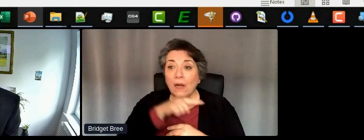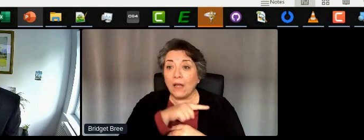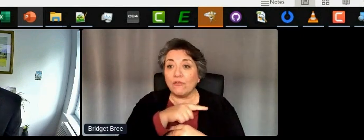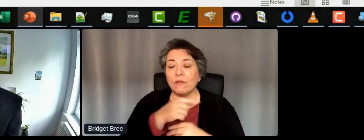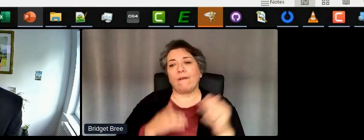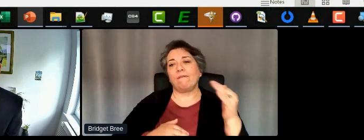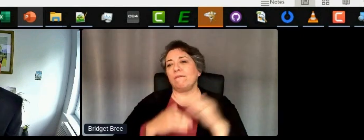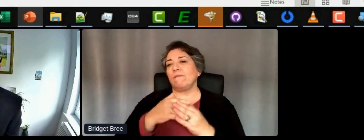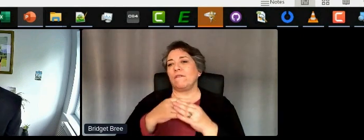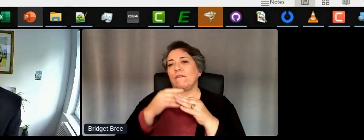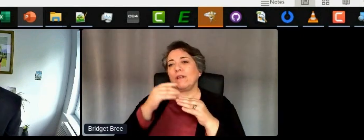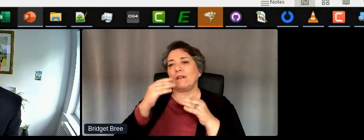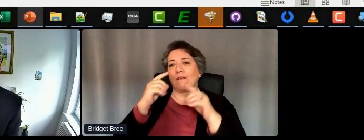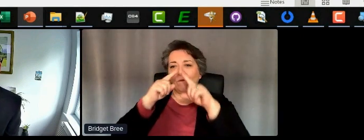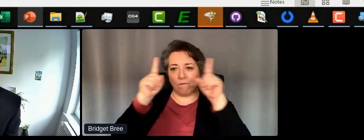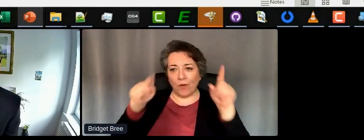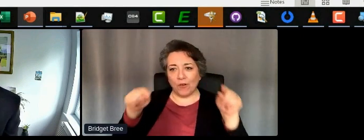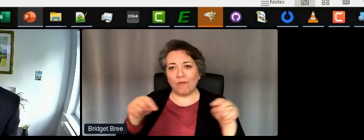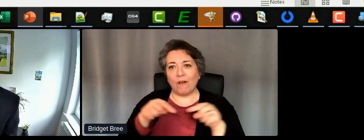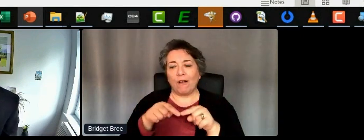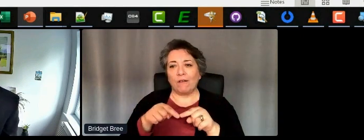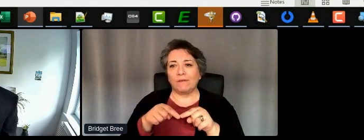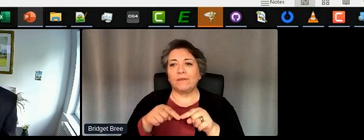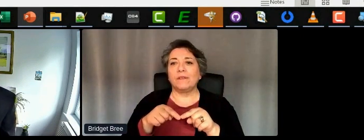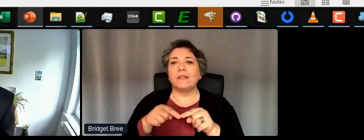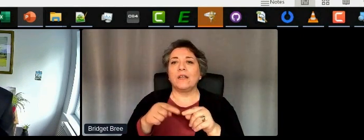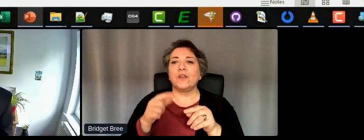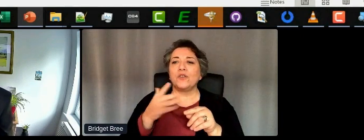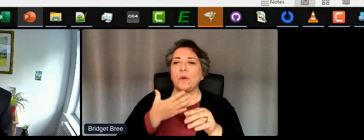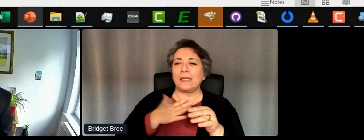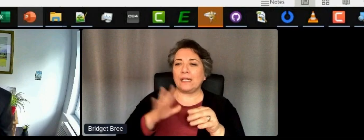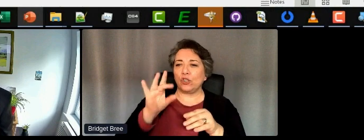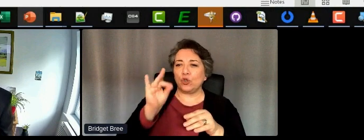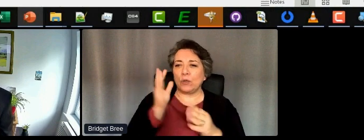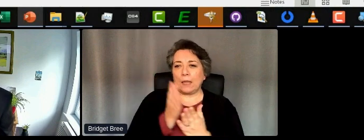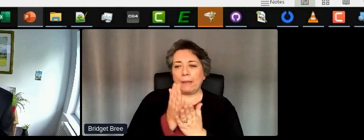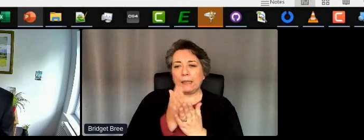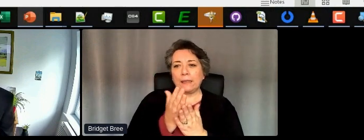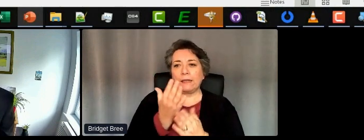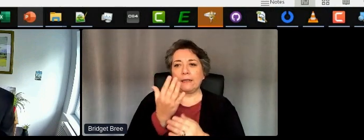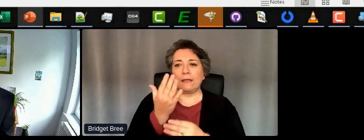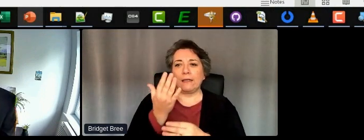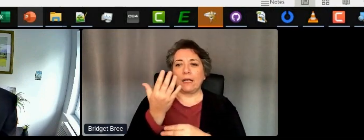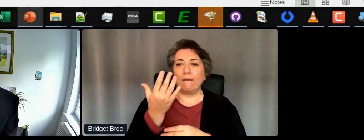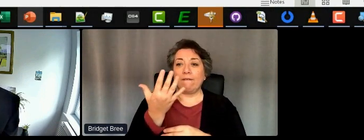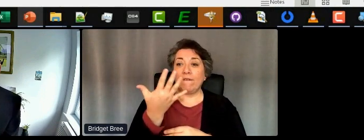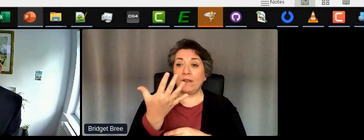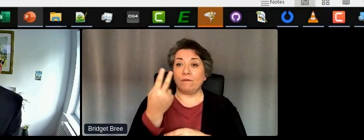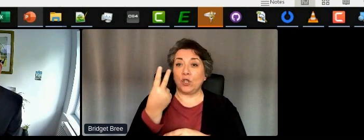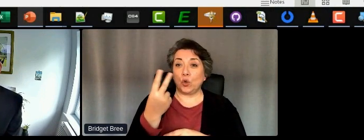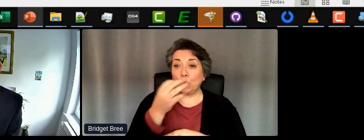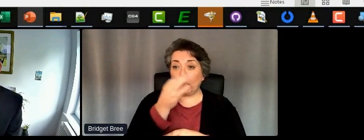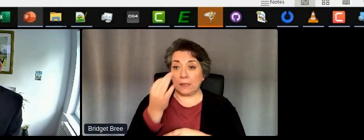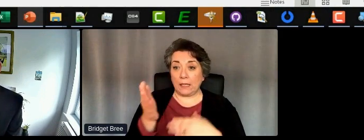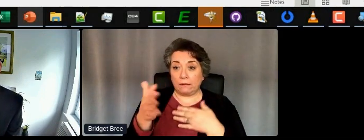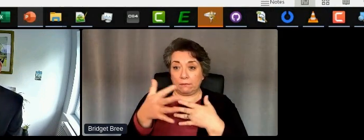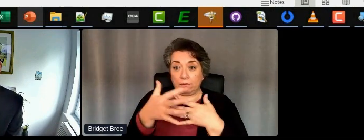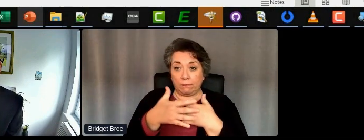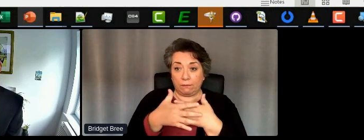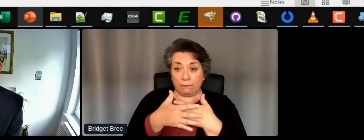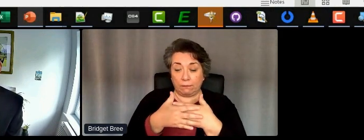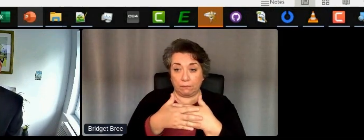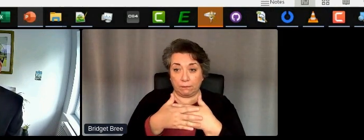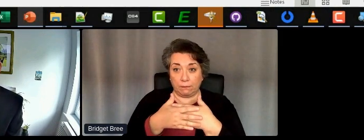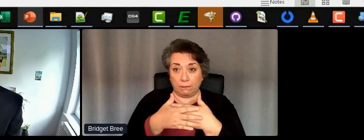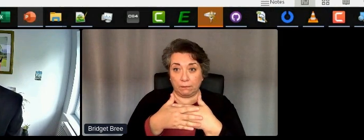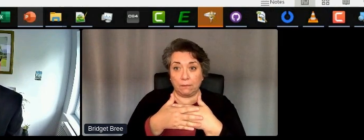very well because it made that layer invisible. I'm going to select 52%, type that in. And